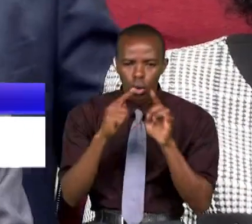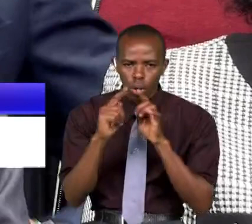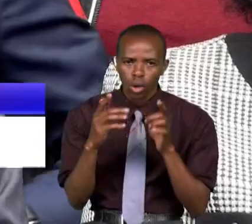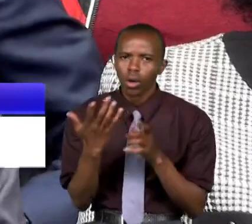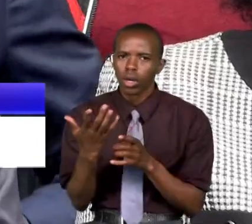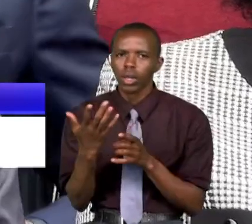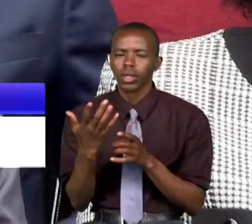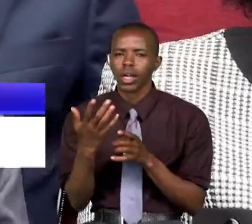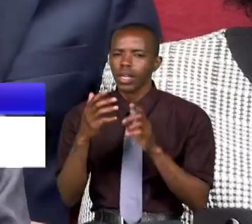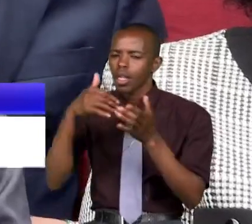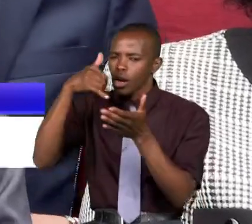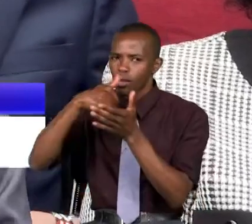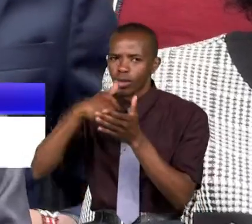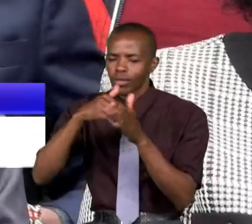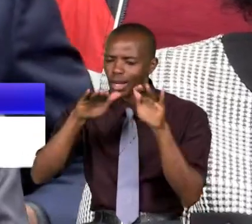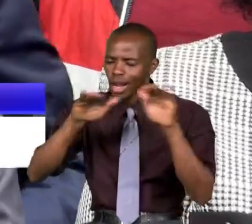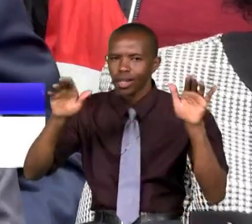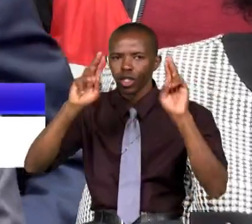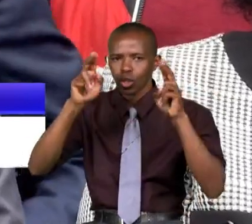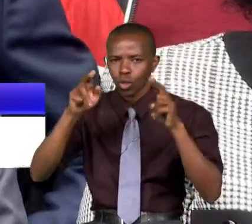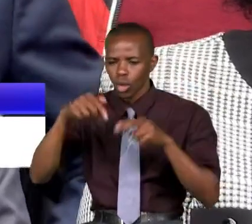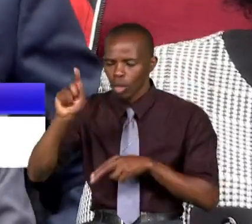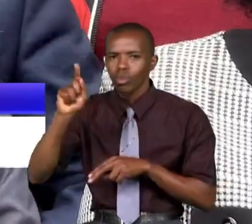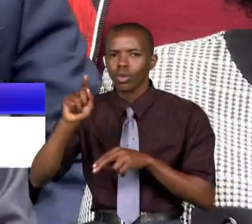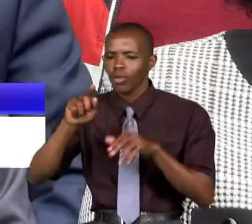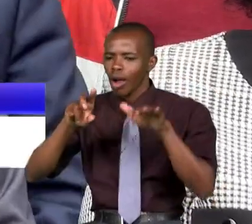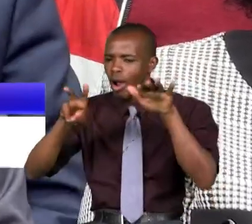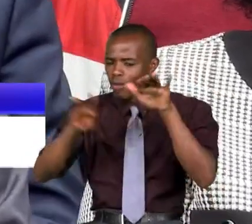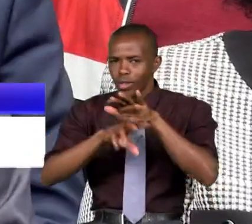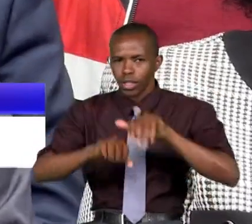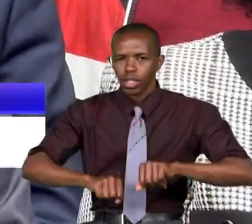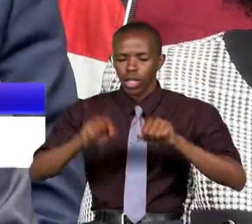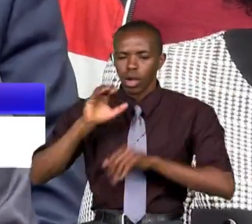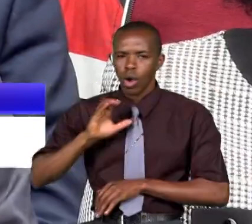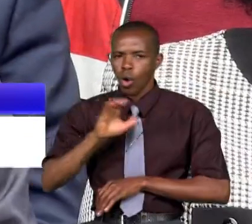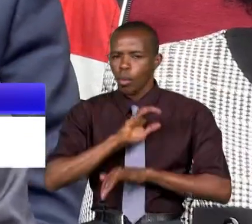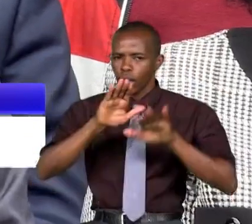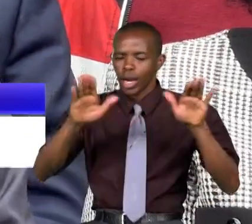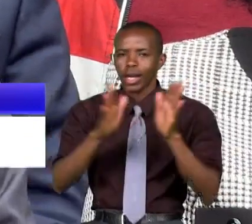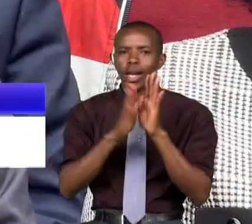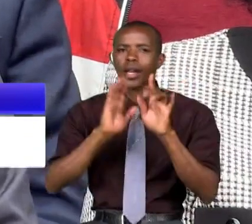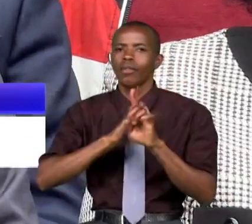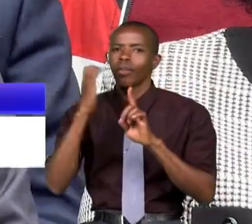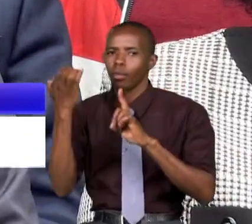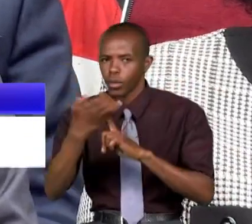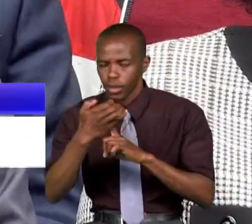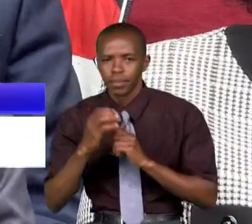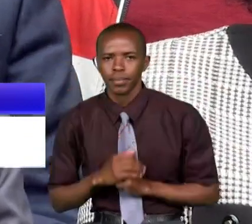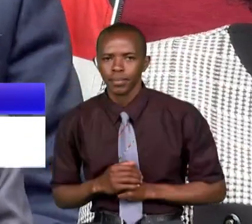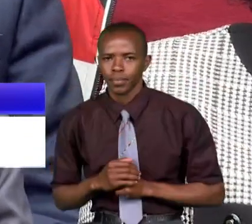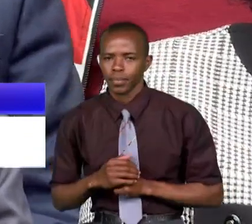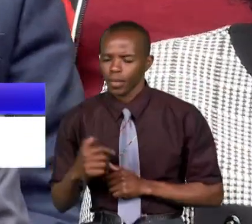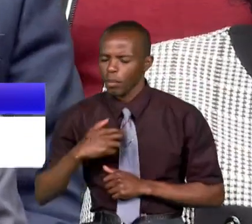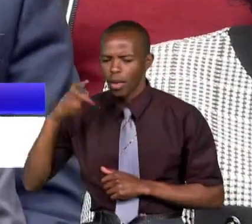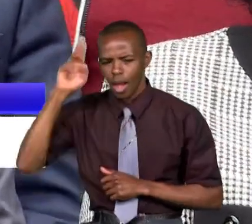had to do with land matters, and no wonder he was the vice chair of the Committee of Lands and Environment. I